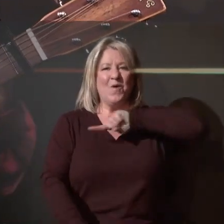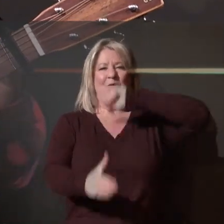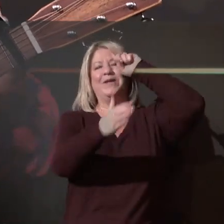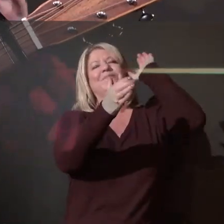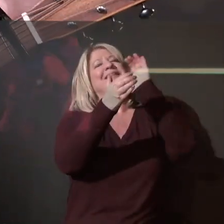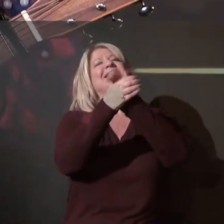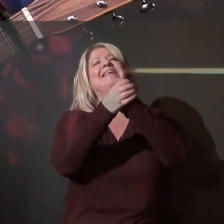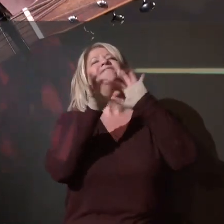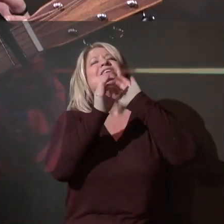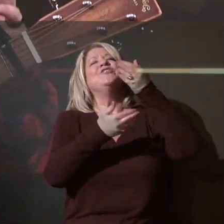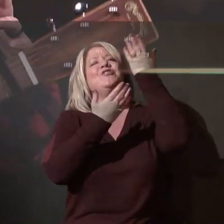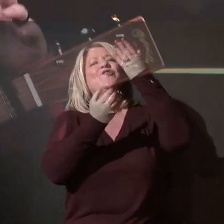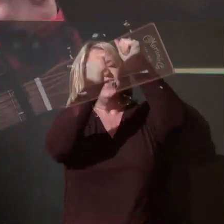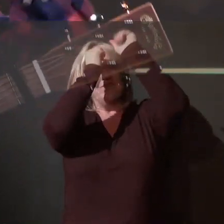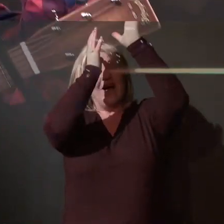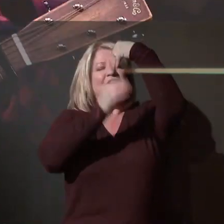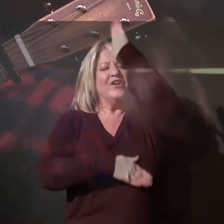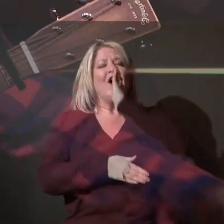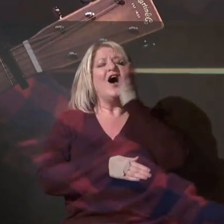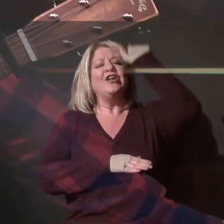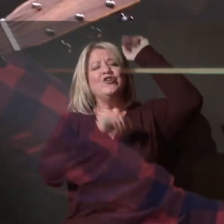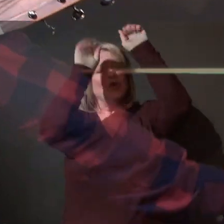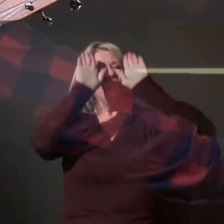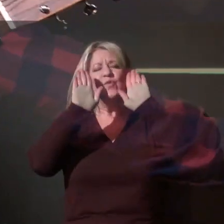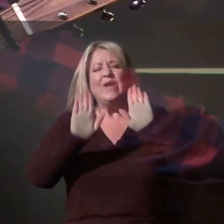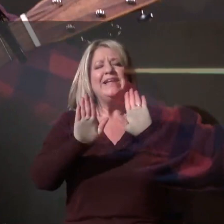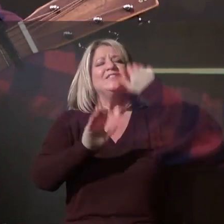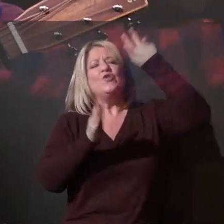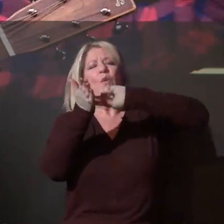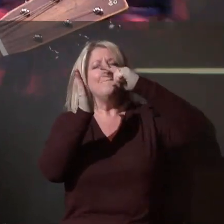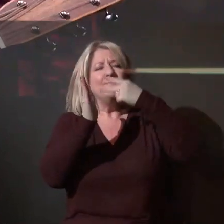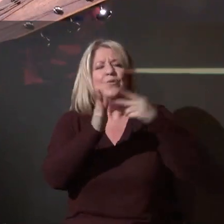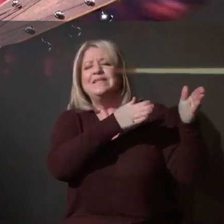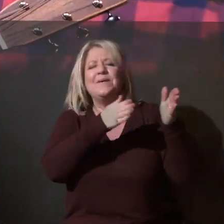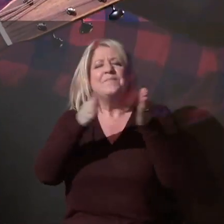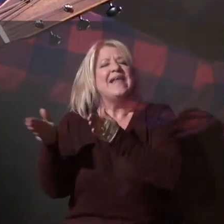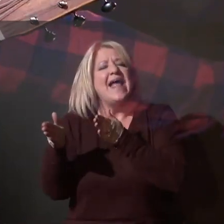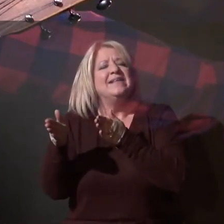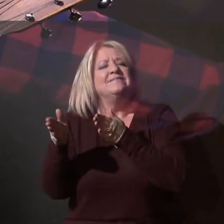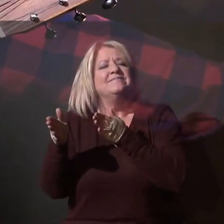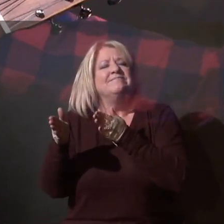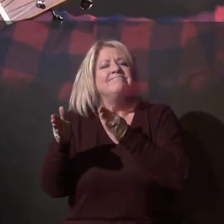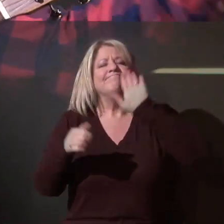We believe in you, Father God. We believe in your greatness. We believe in your purpose. We believe in your plan.